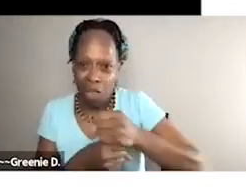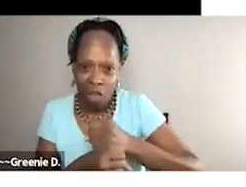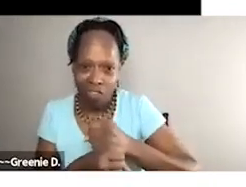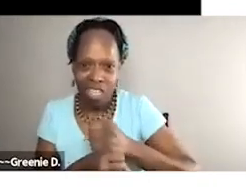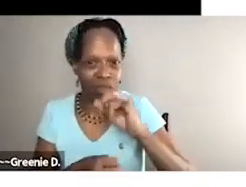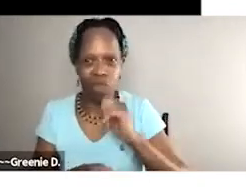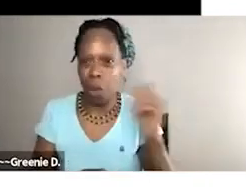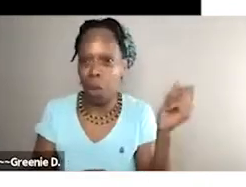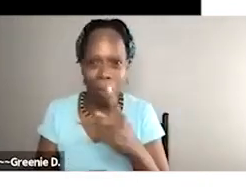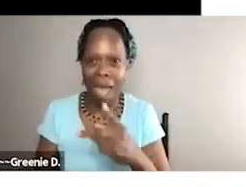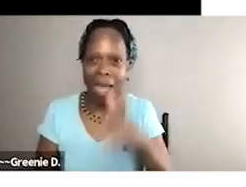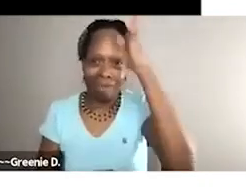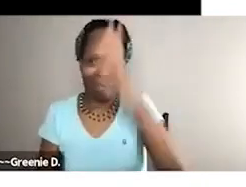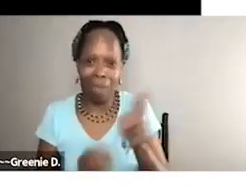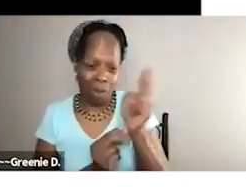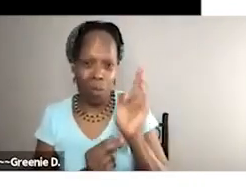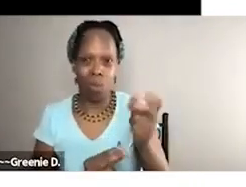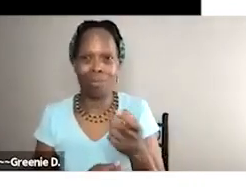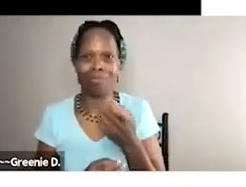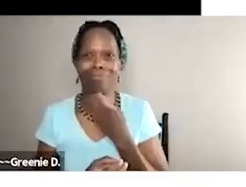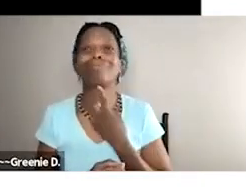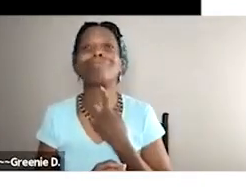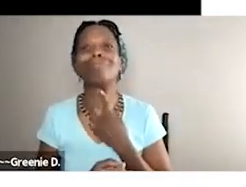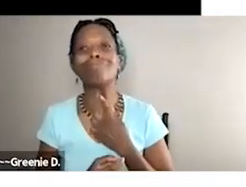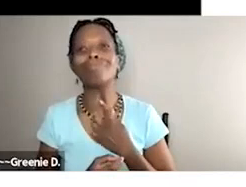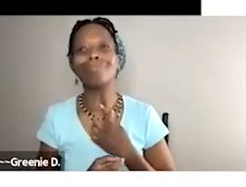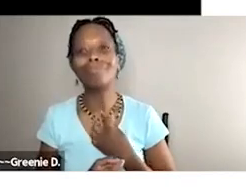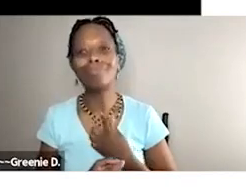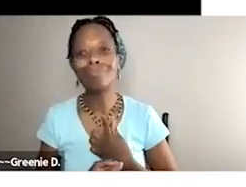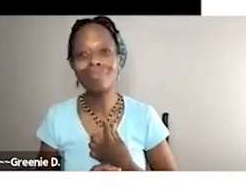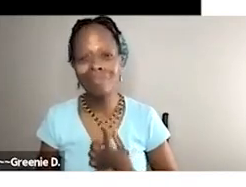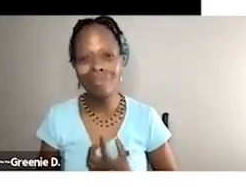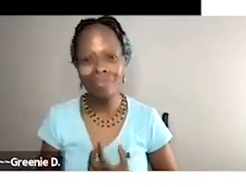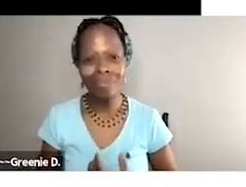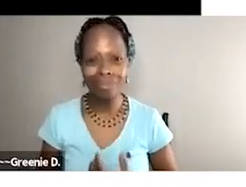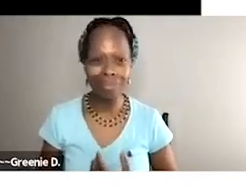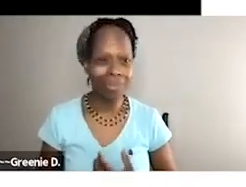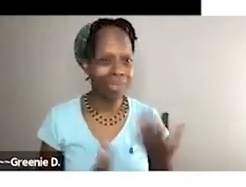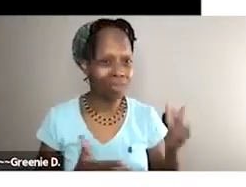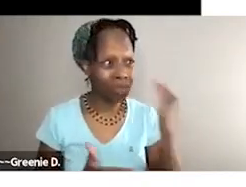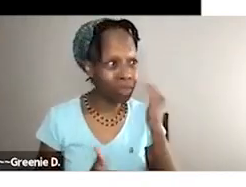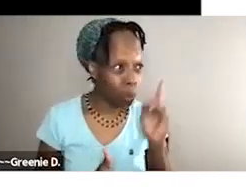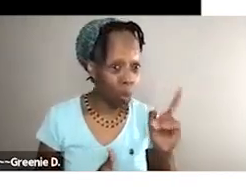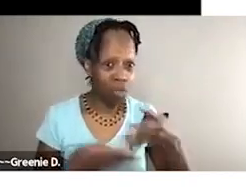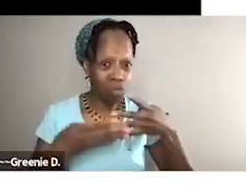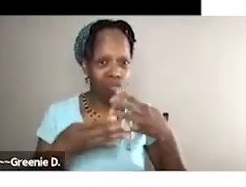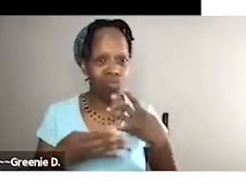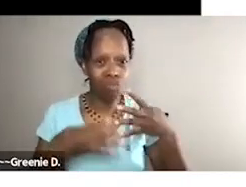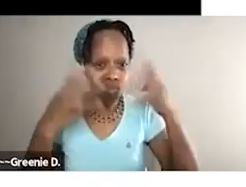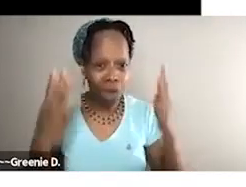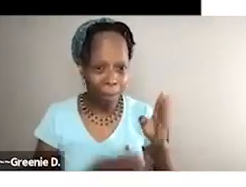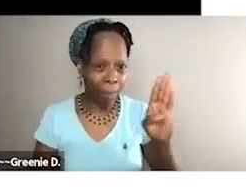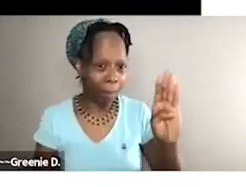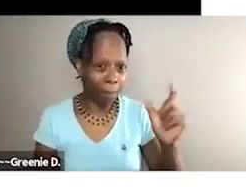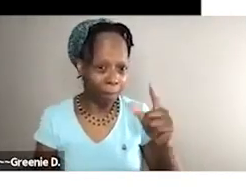starving back at the hotel. So we've gotta find out where this place is. Do you know where Rainbow Bagel is? Oh, nope. Do you